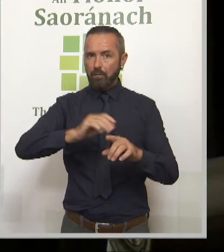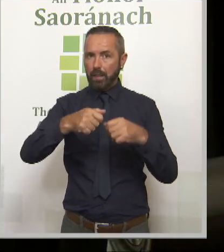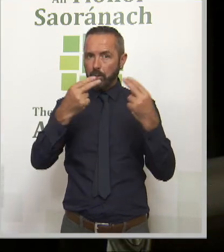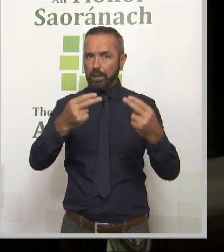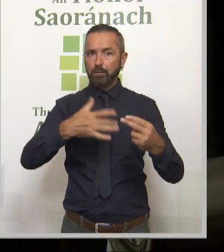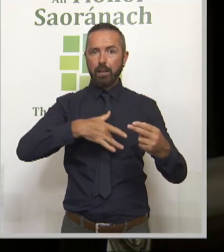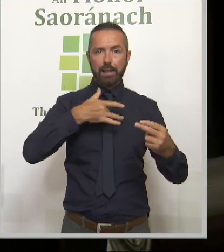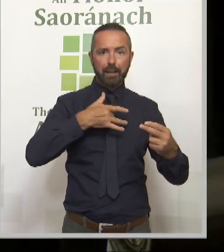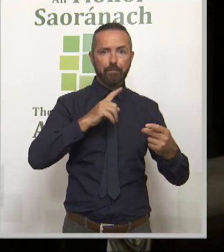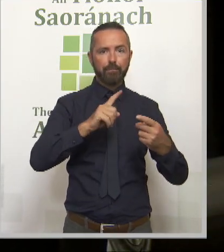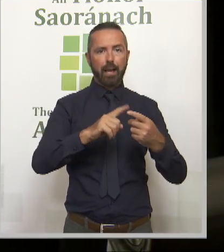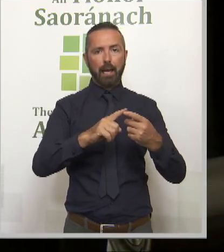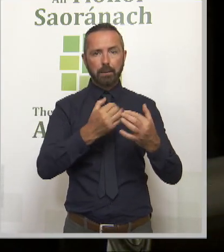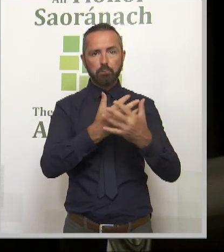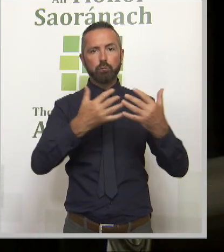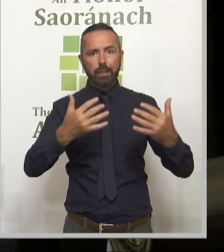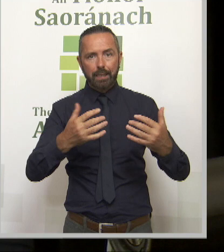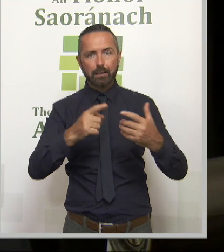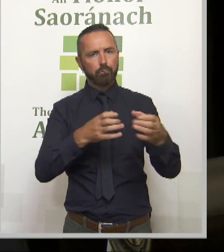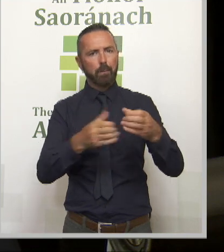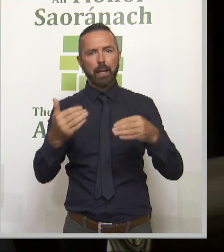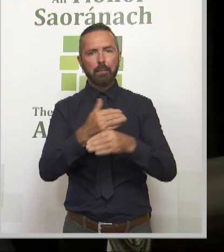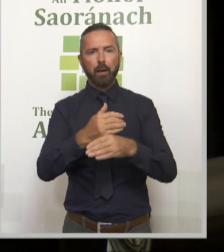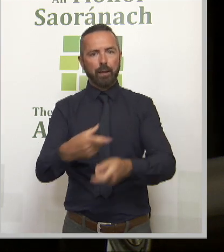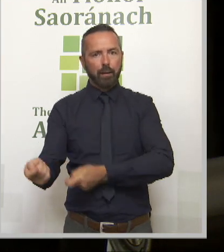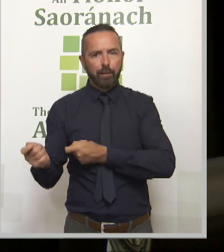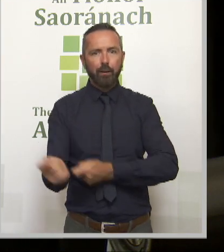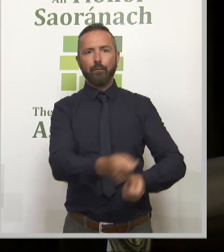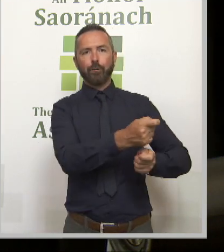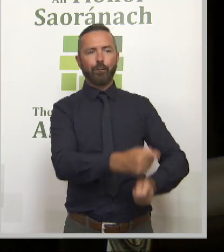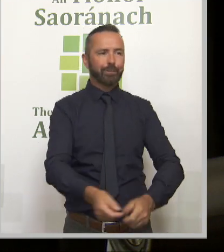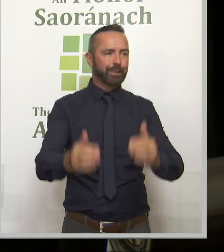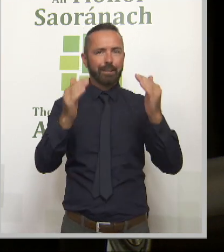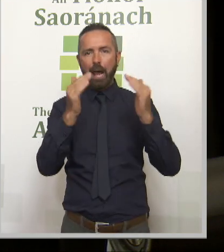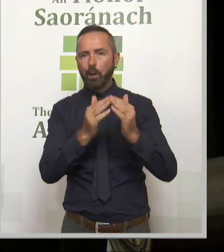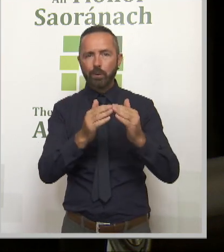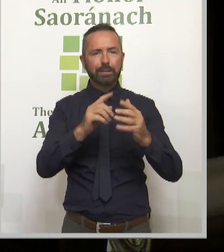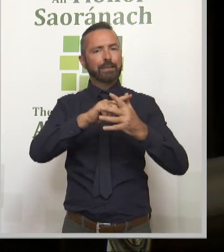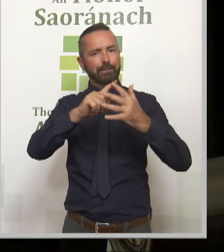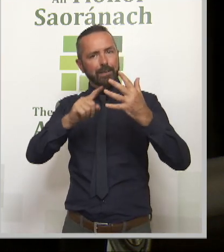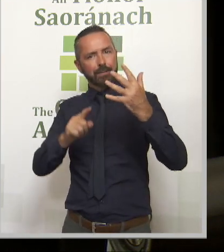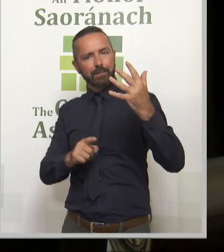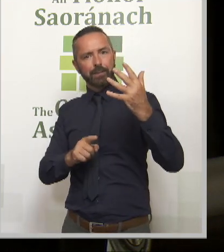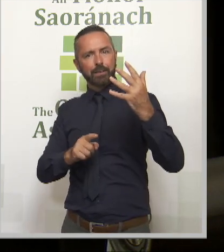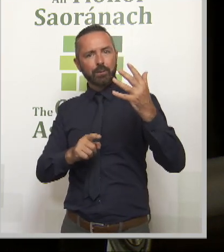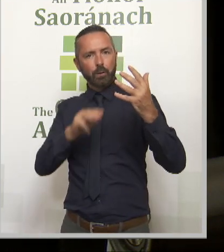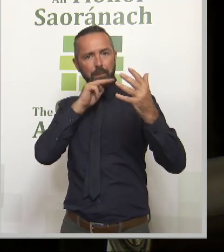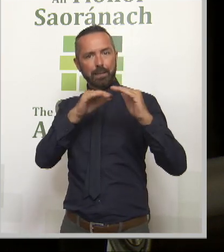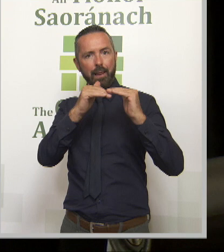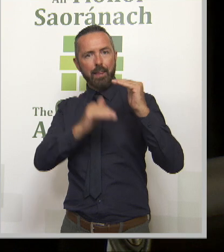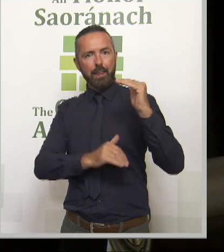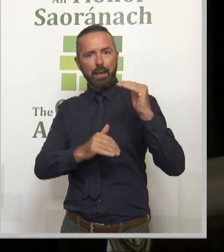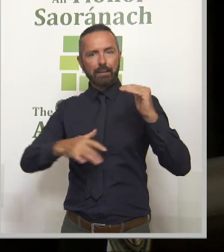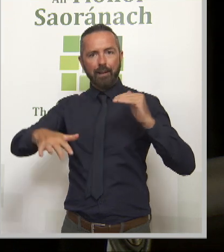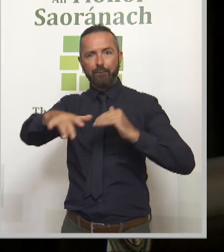breed in are being replaced by golf courses and housing estates and so on, which means that there's less environment for it to live